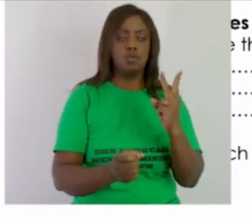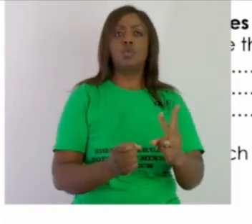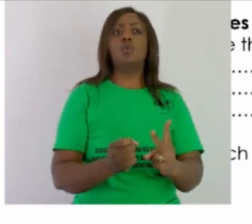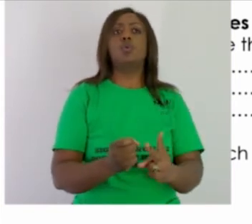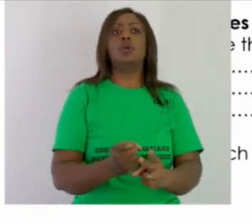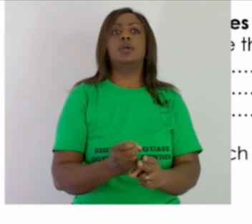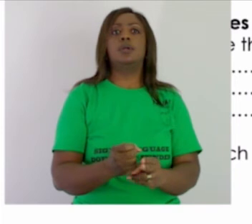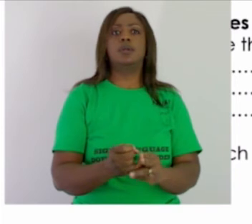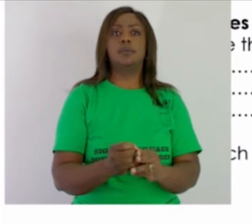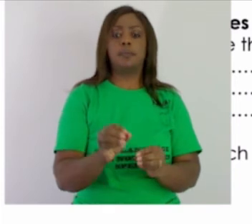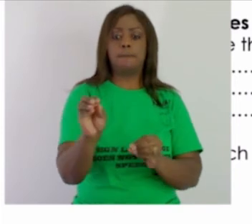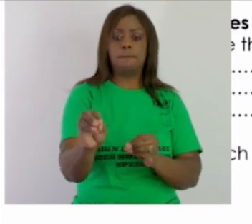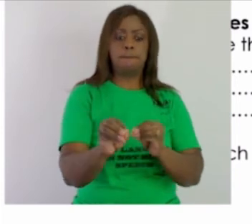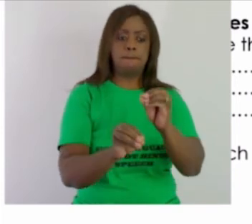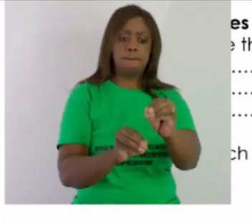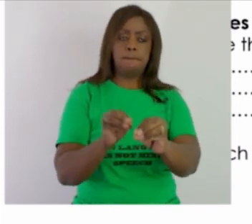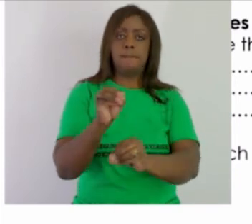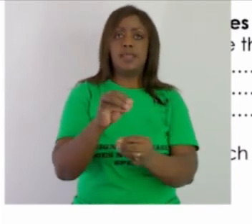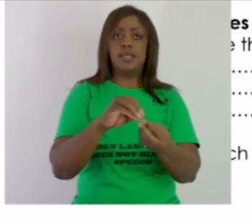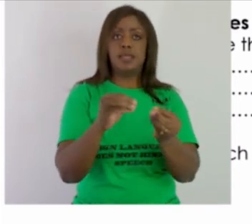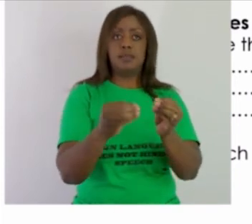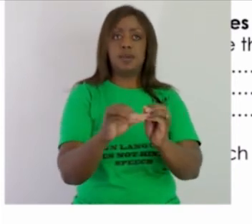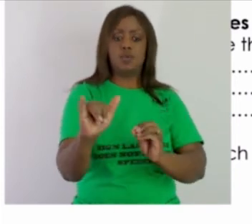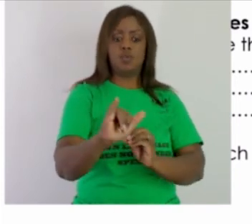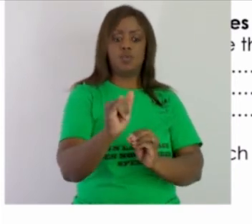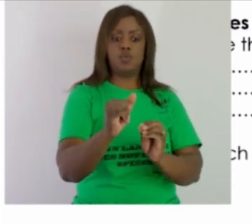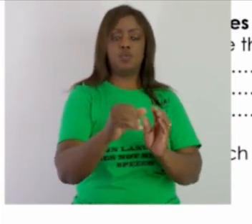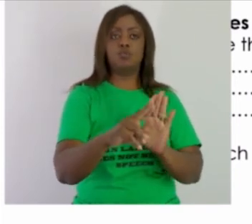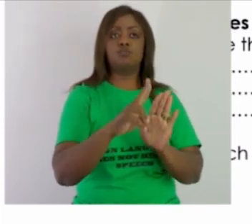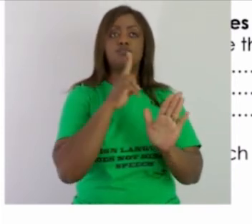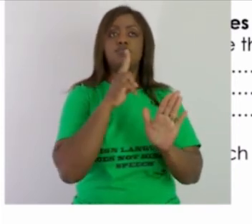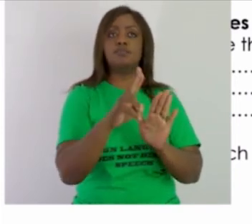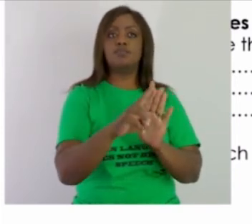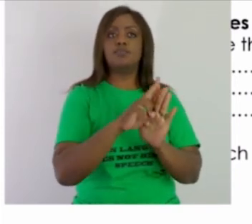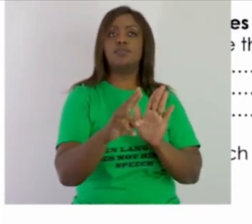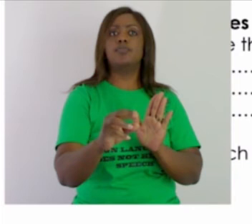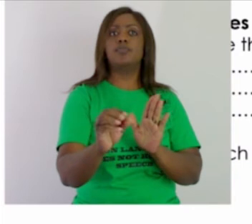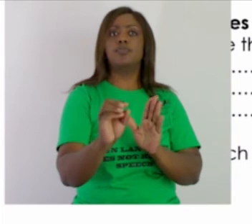match the numbers to the correct way of brushing.